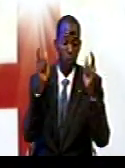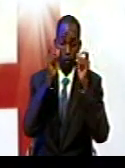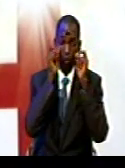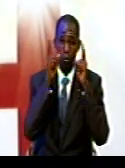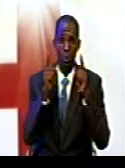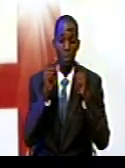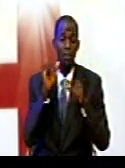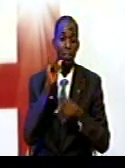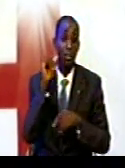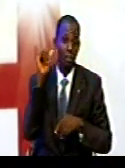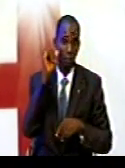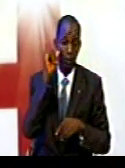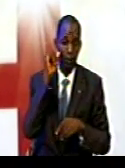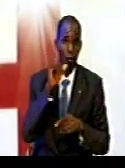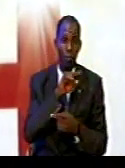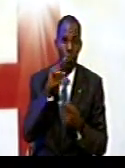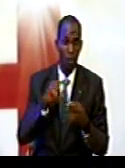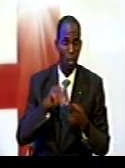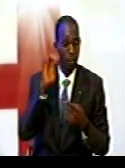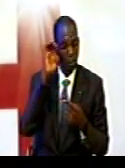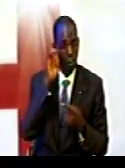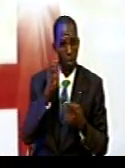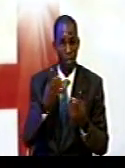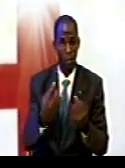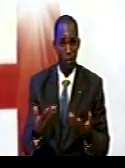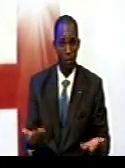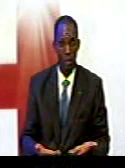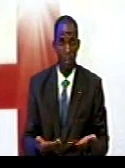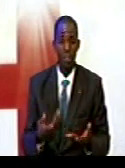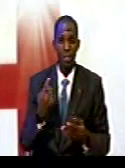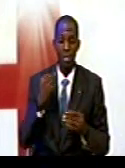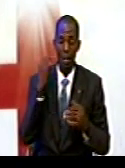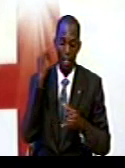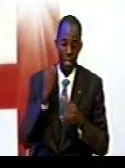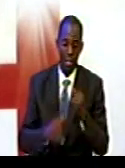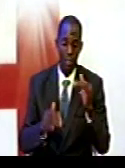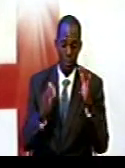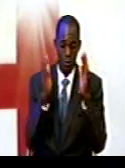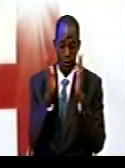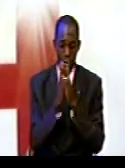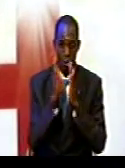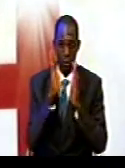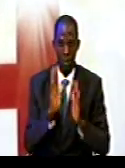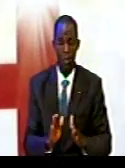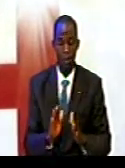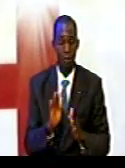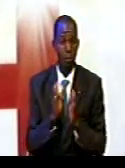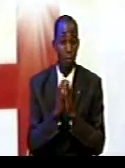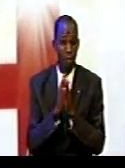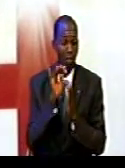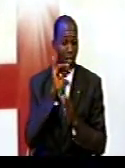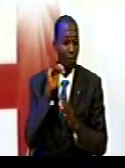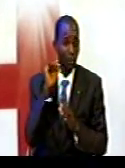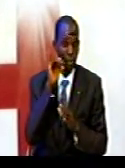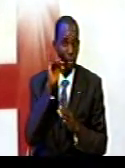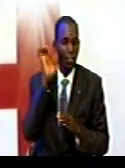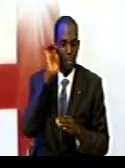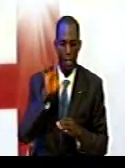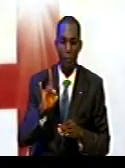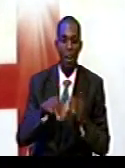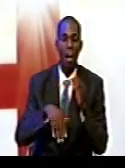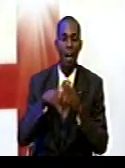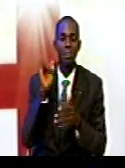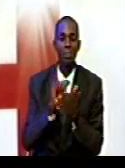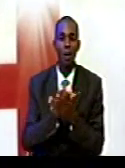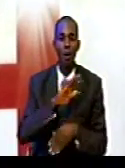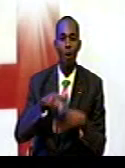my greatest surprise, yesterday, when we came here, the last prayer here, I come